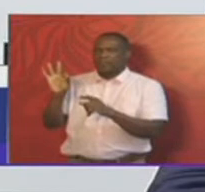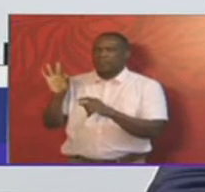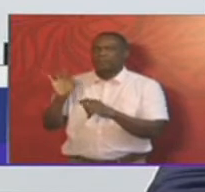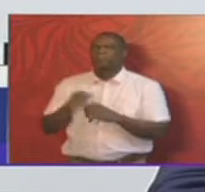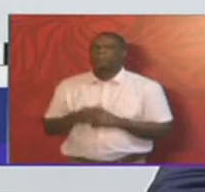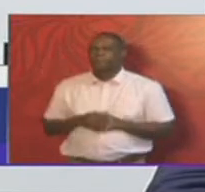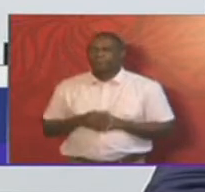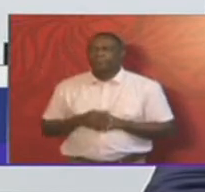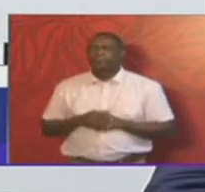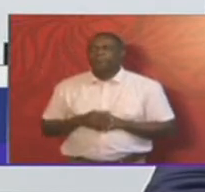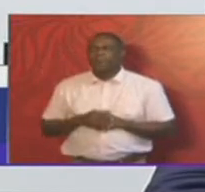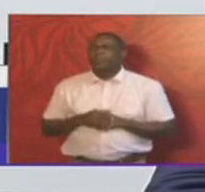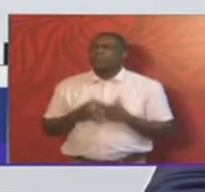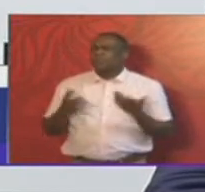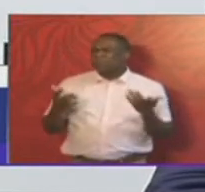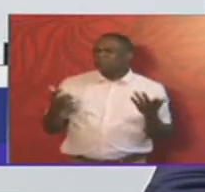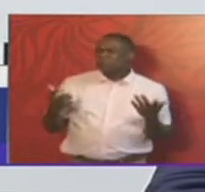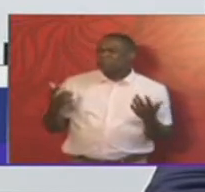to 19.